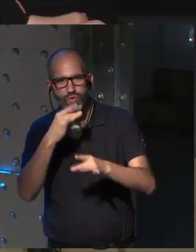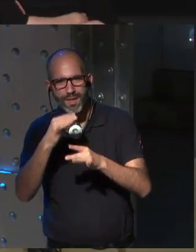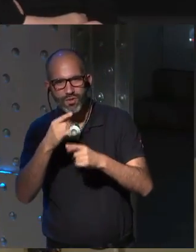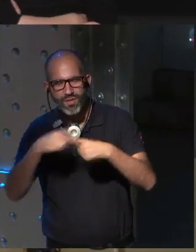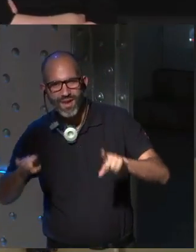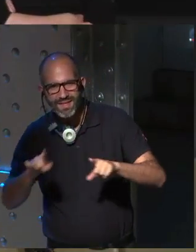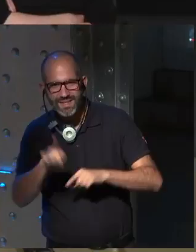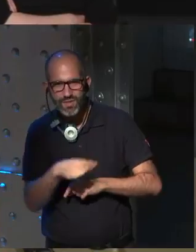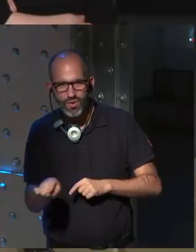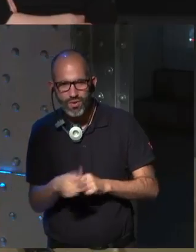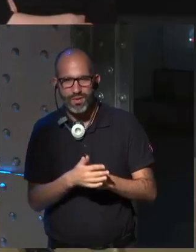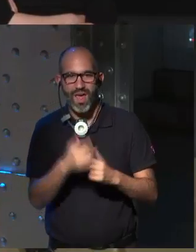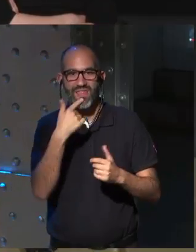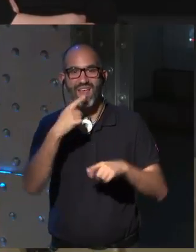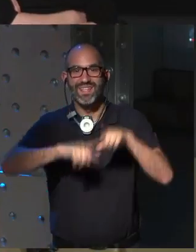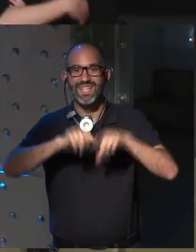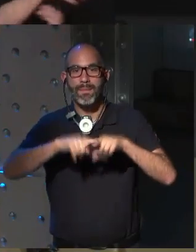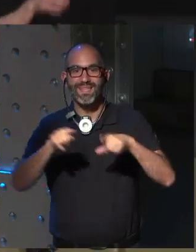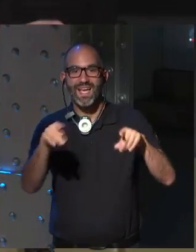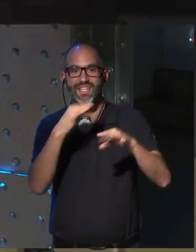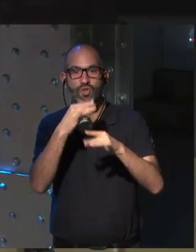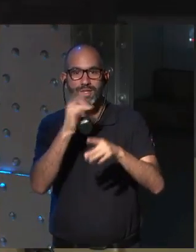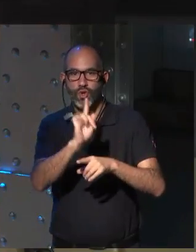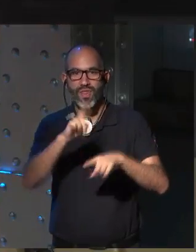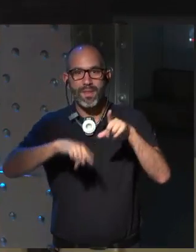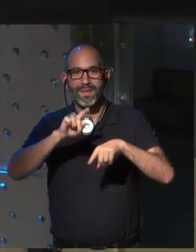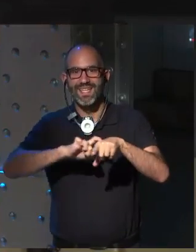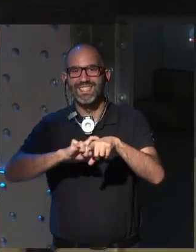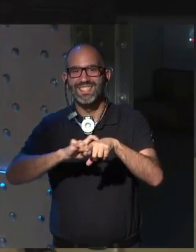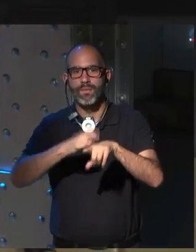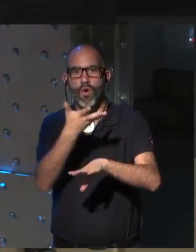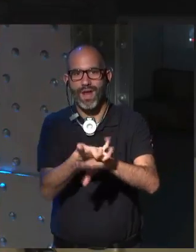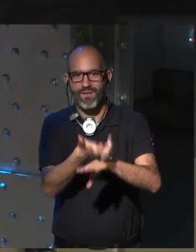I don't think it has to do with the instrument, but rather with the type of recording.